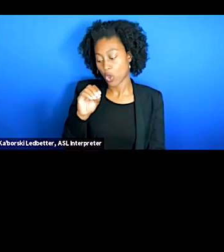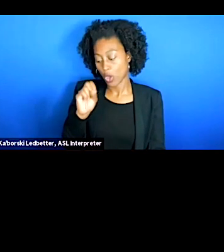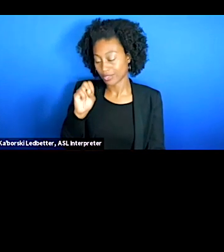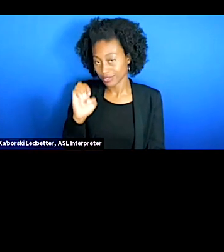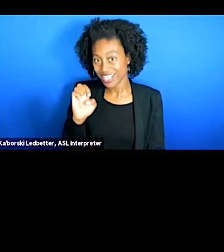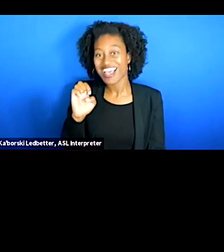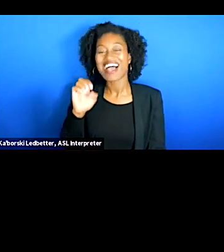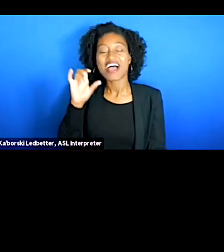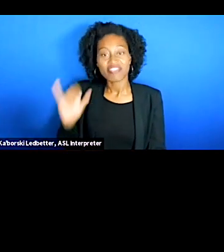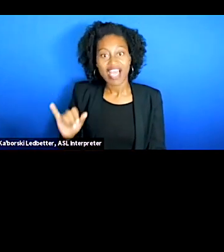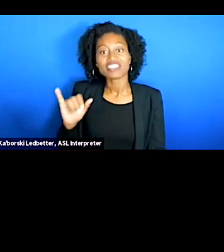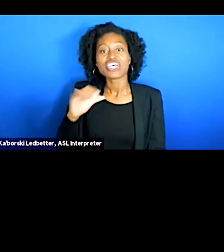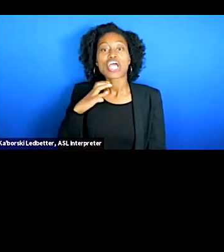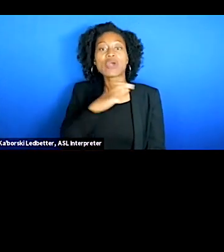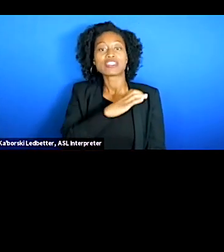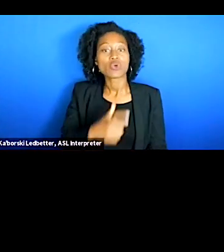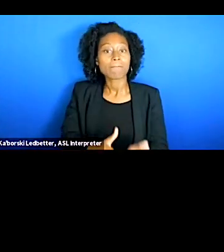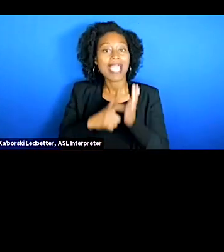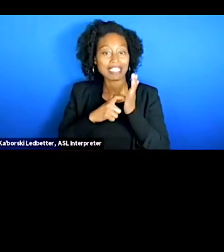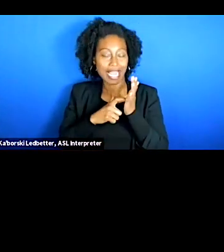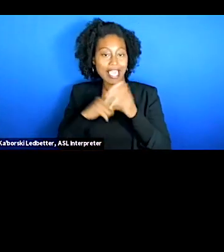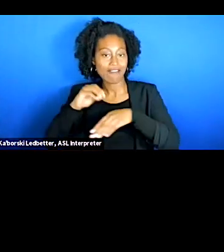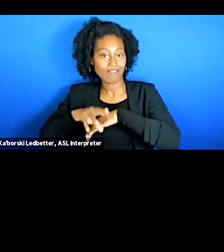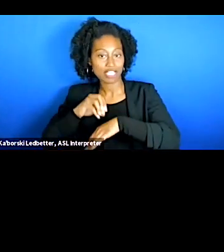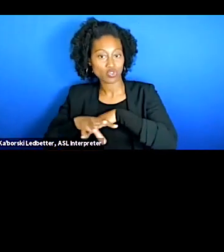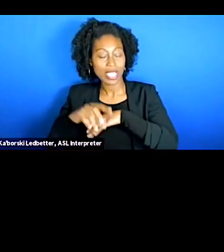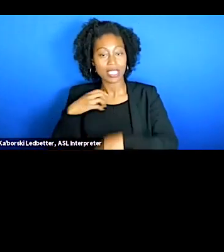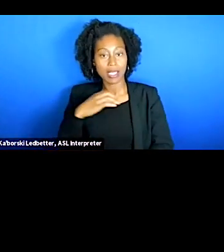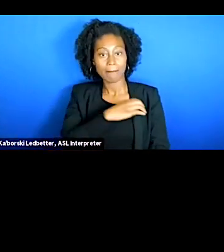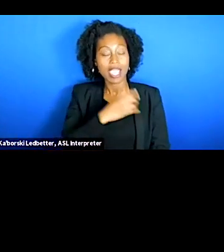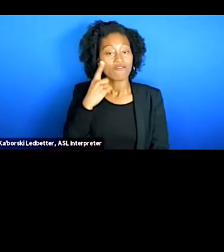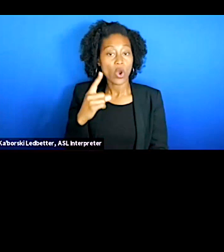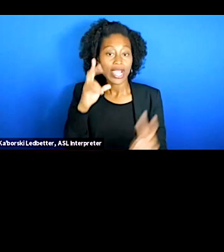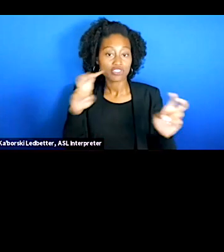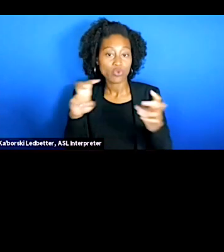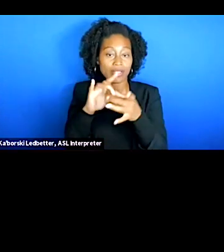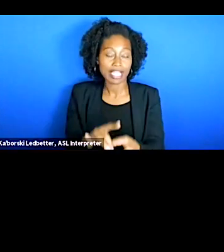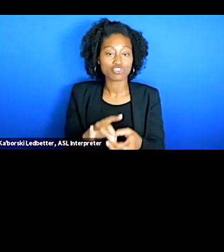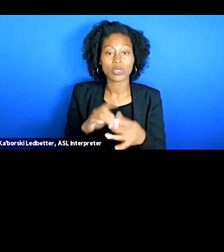advisory committee to the National Science Foundation on issues of diversity and inclusion.